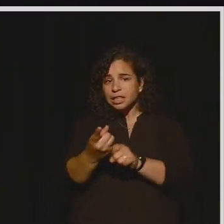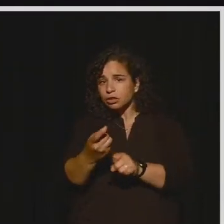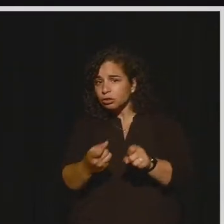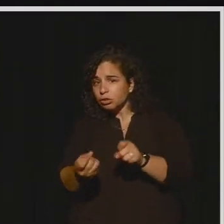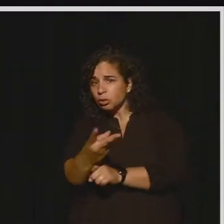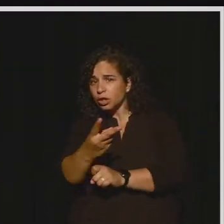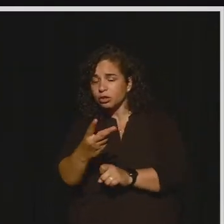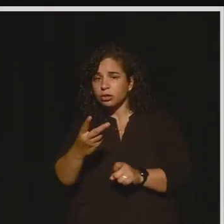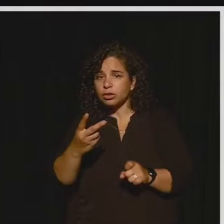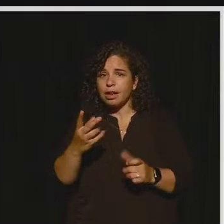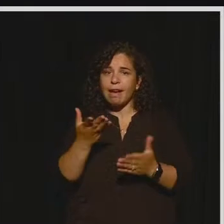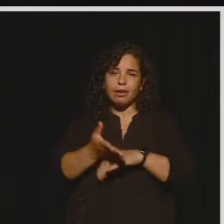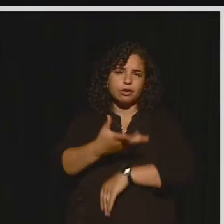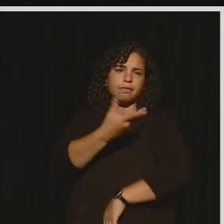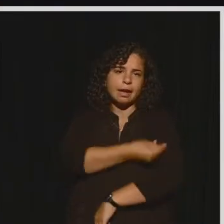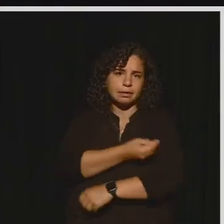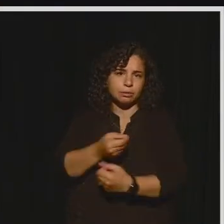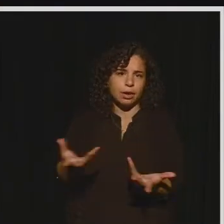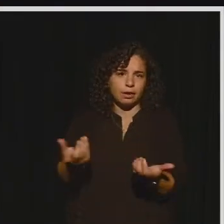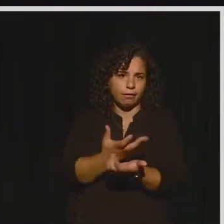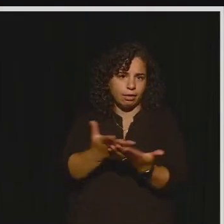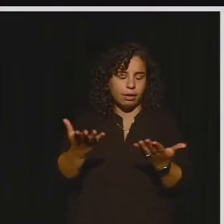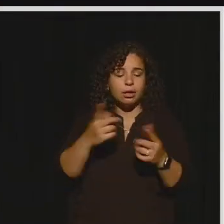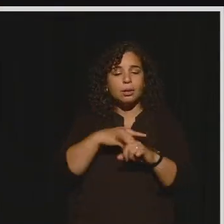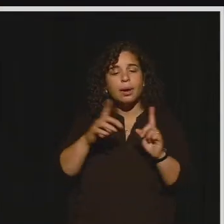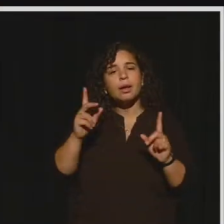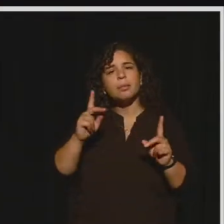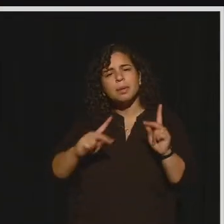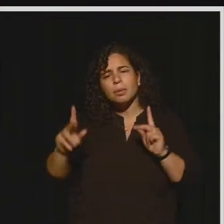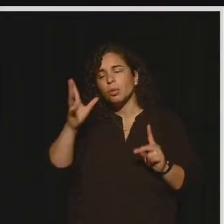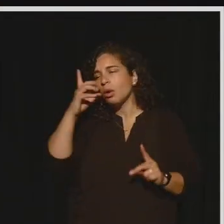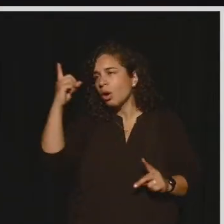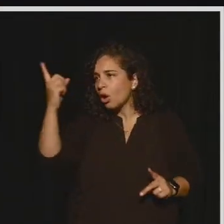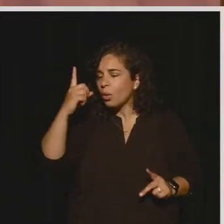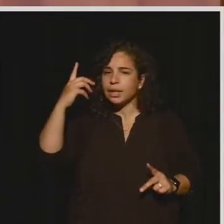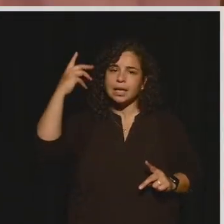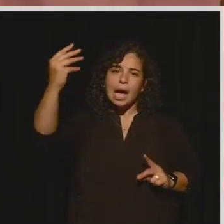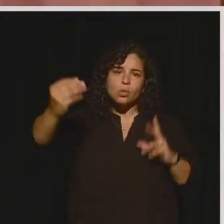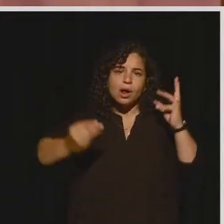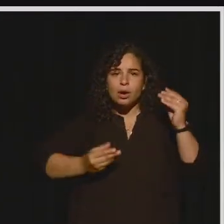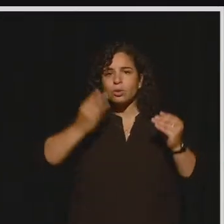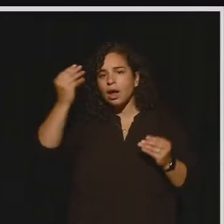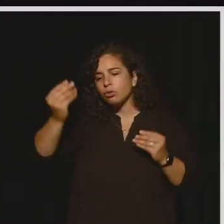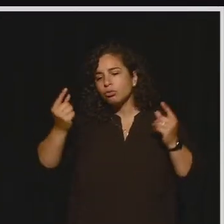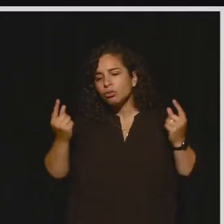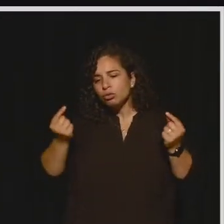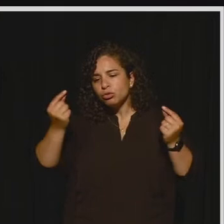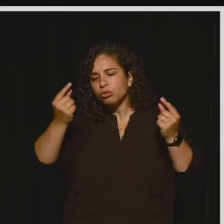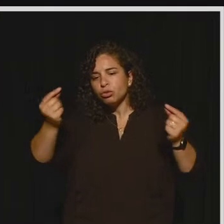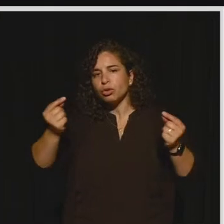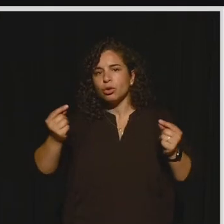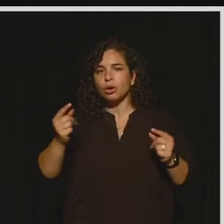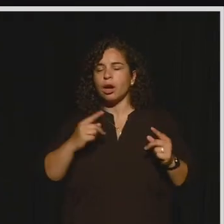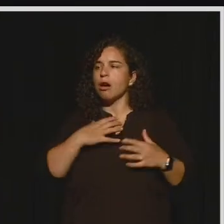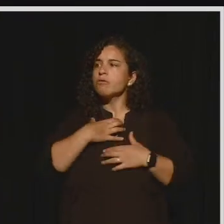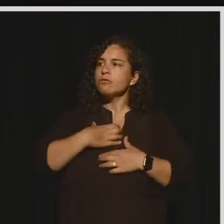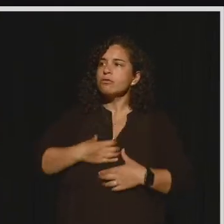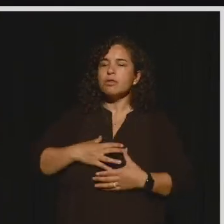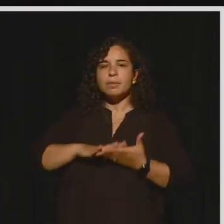There will always people going out. There will always going to be people wanting to be drag queens. There will always going to be that. So I think